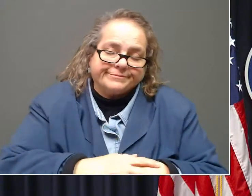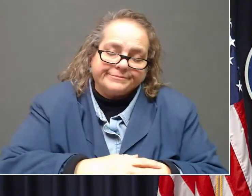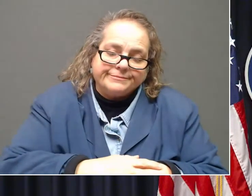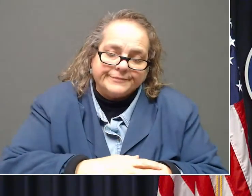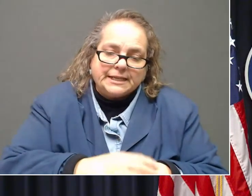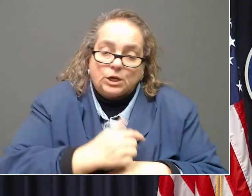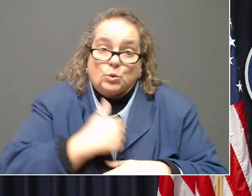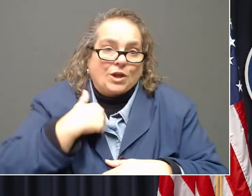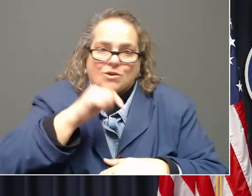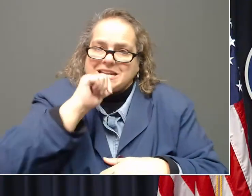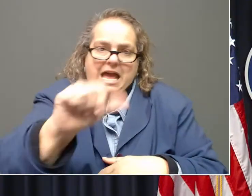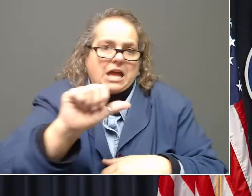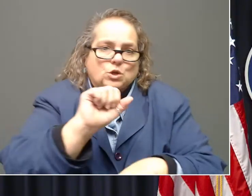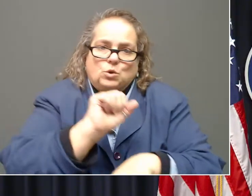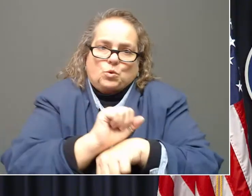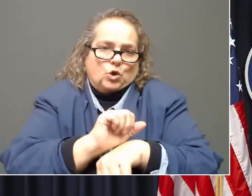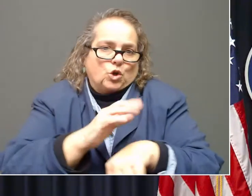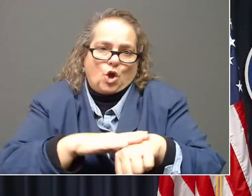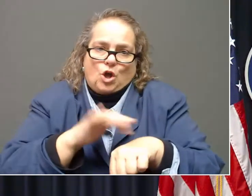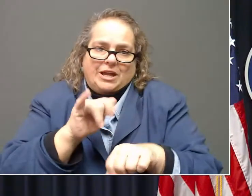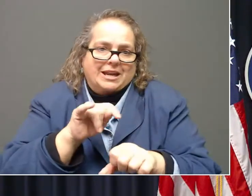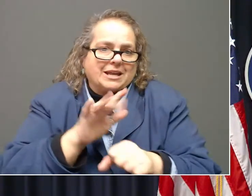Michael Cadigan from Spectrum News.